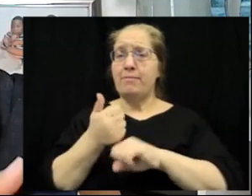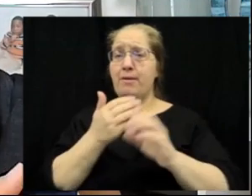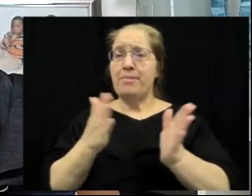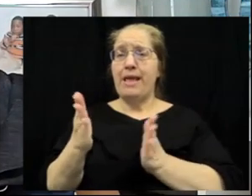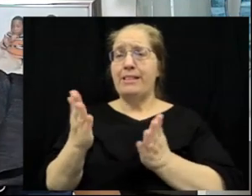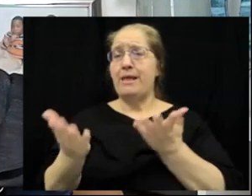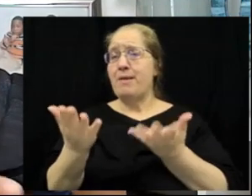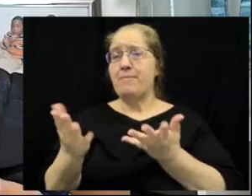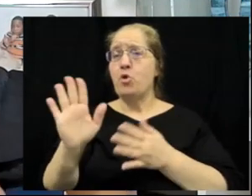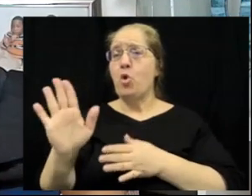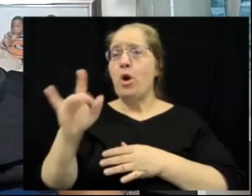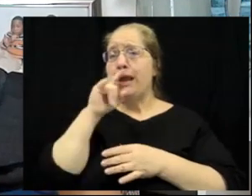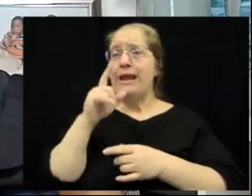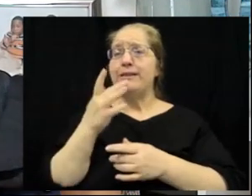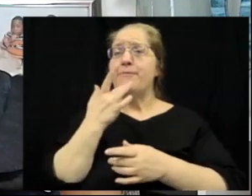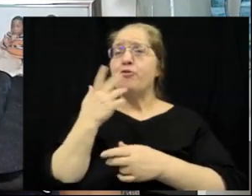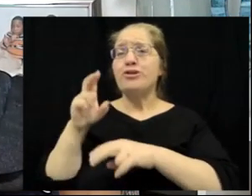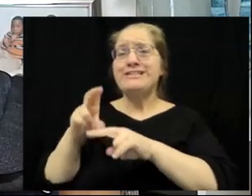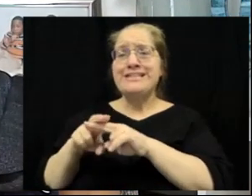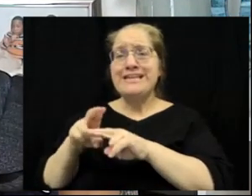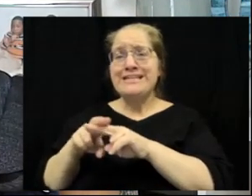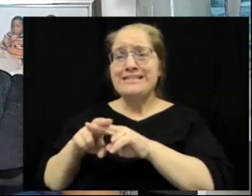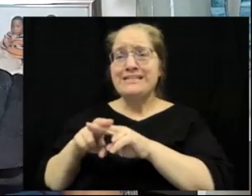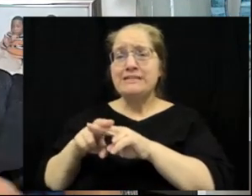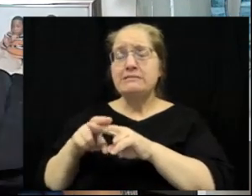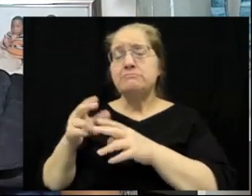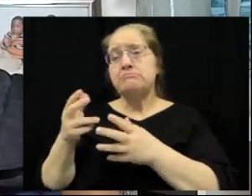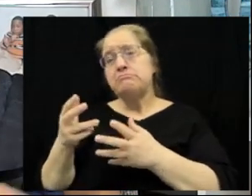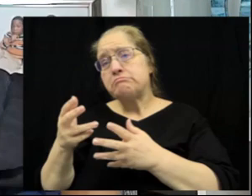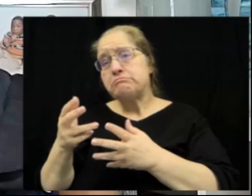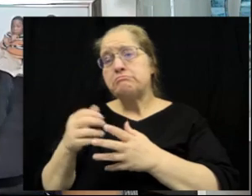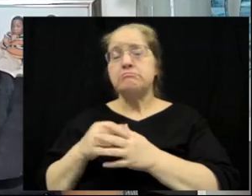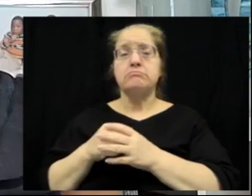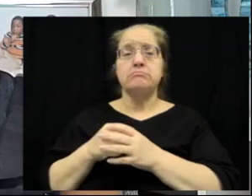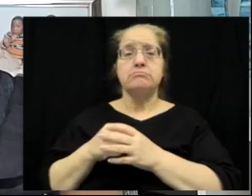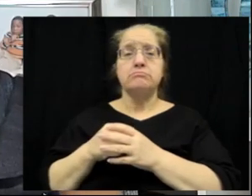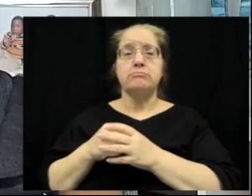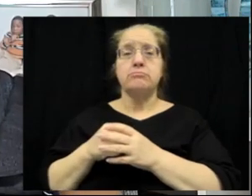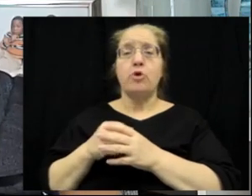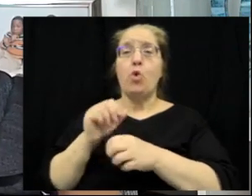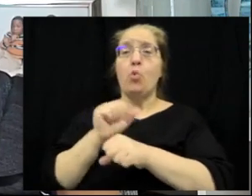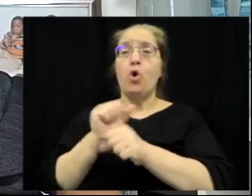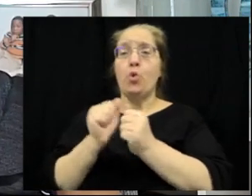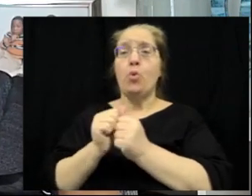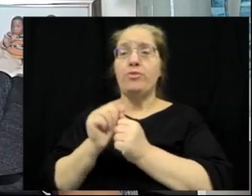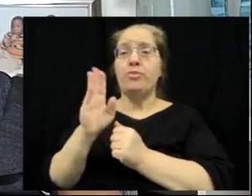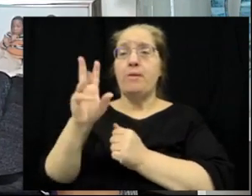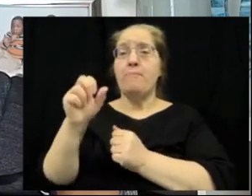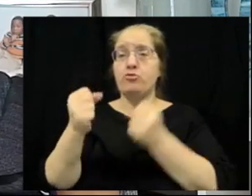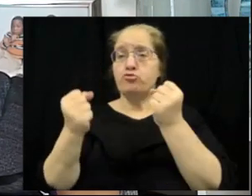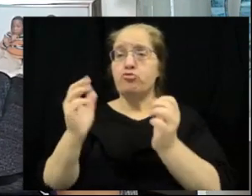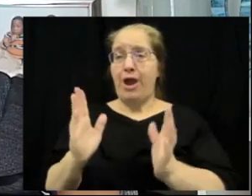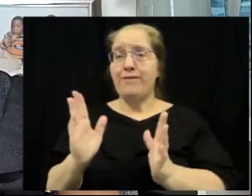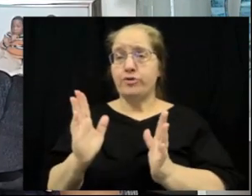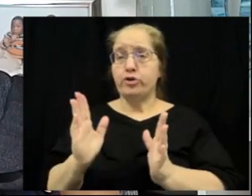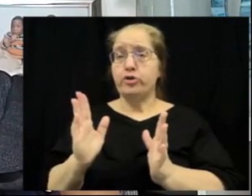sits a particular place? Really trying to work with that school bus driver in any way